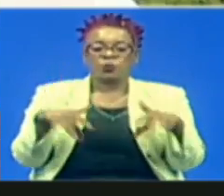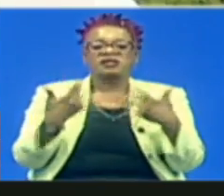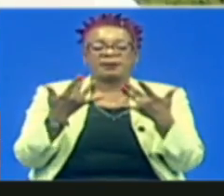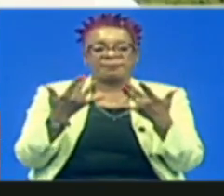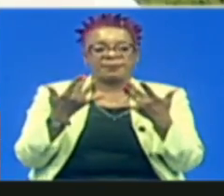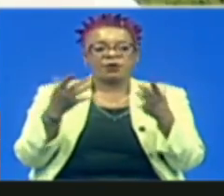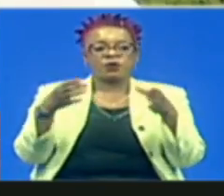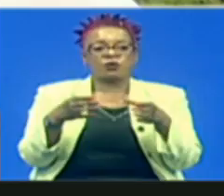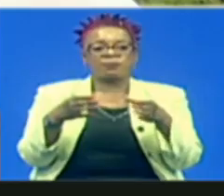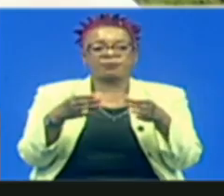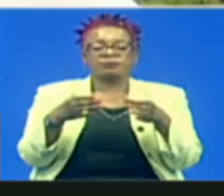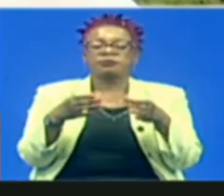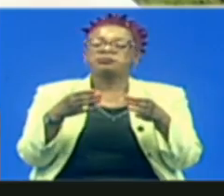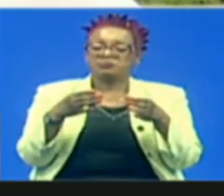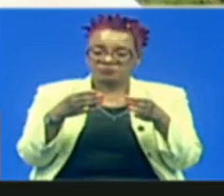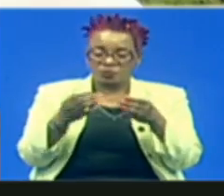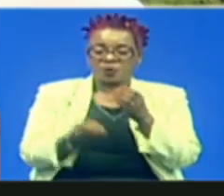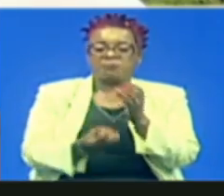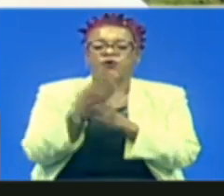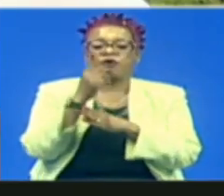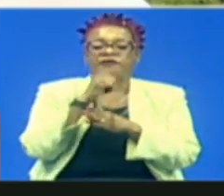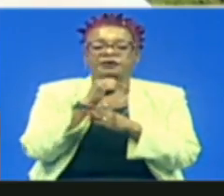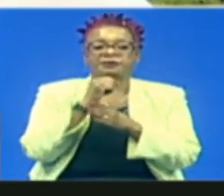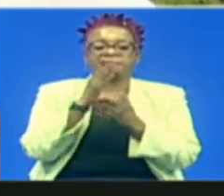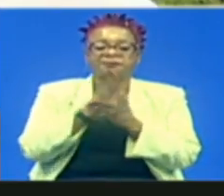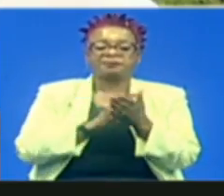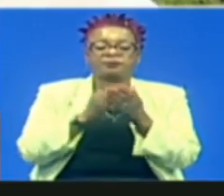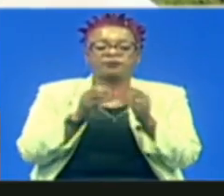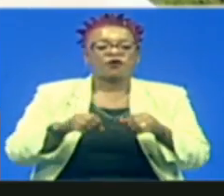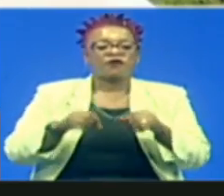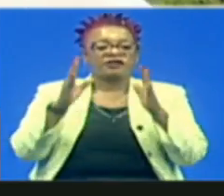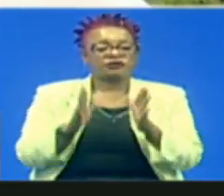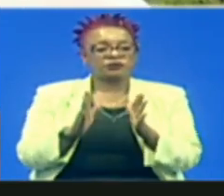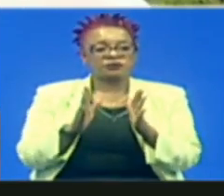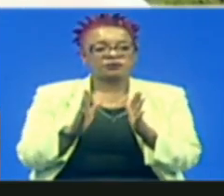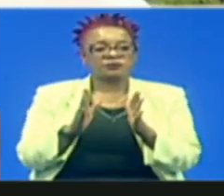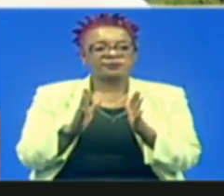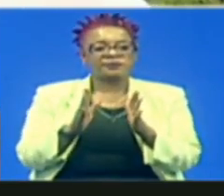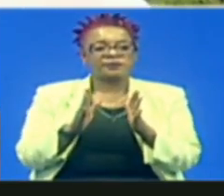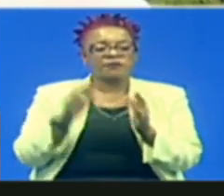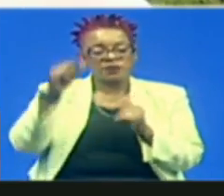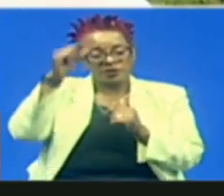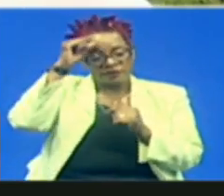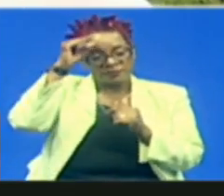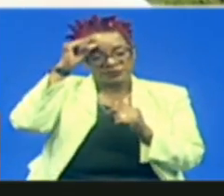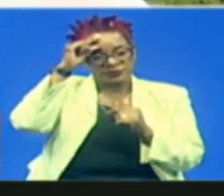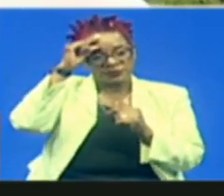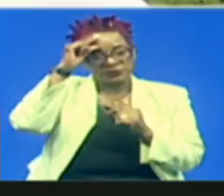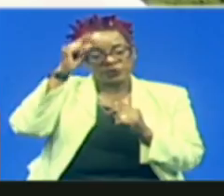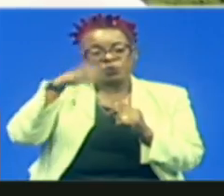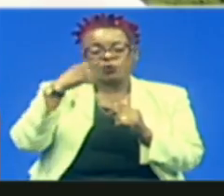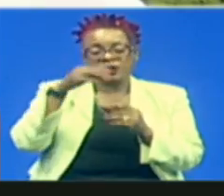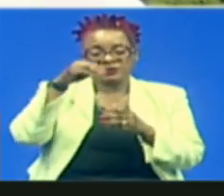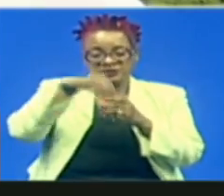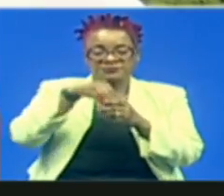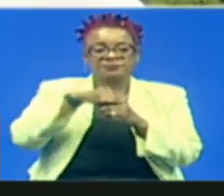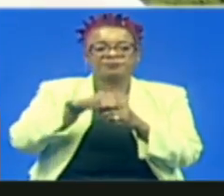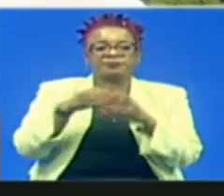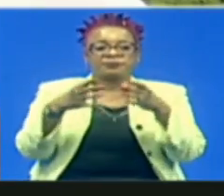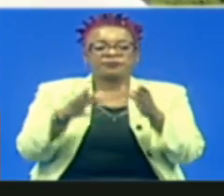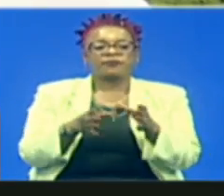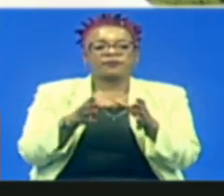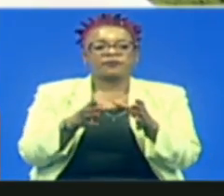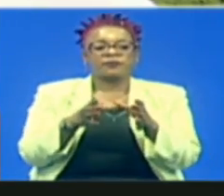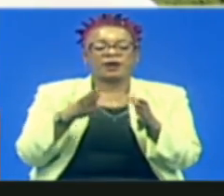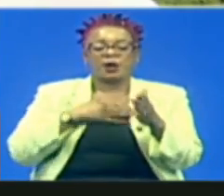na tukafungua. Sasa kuna wale maofficials wa serikali ambao wako kwa hiyo group. Sasa wale walikuwa